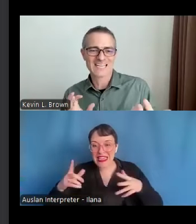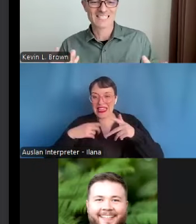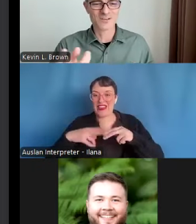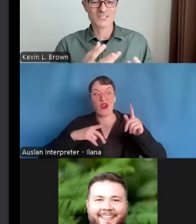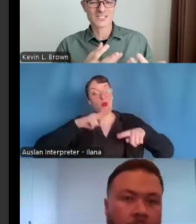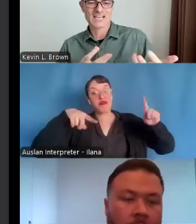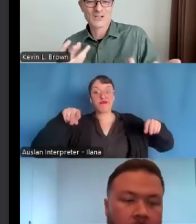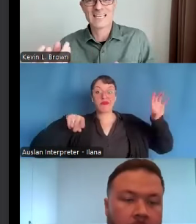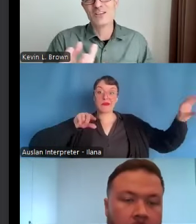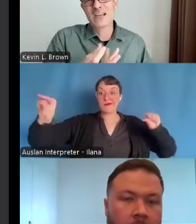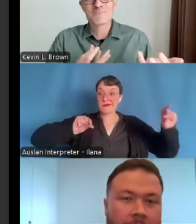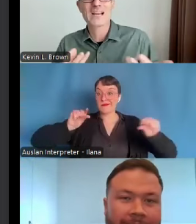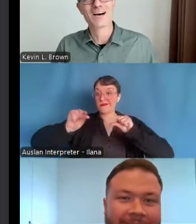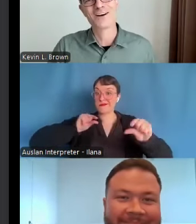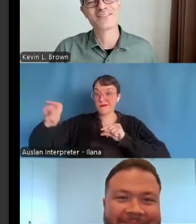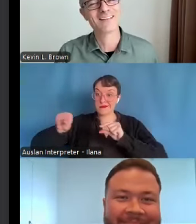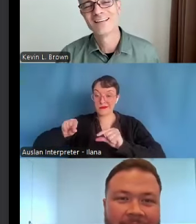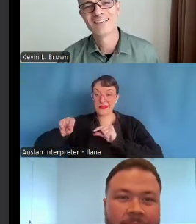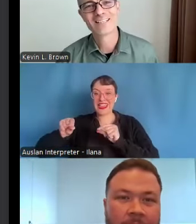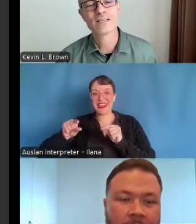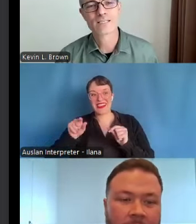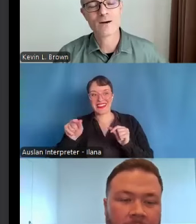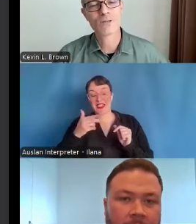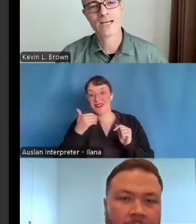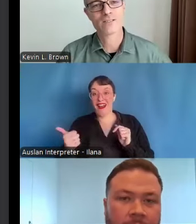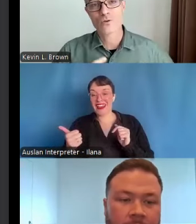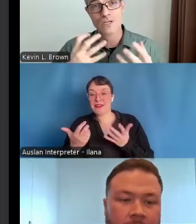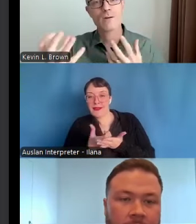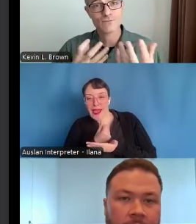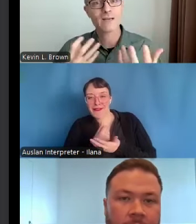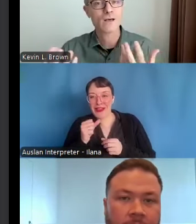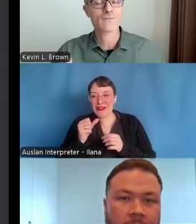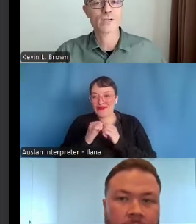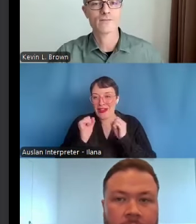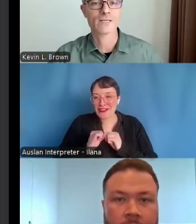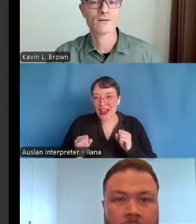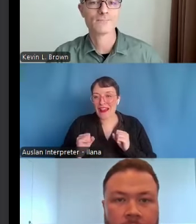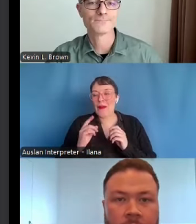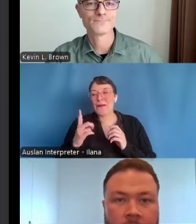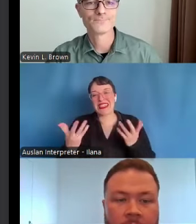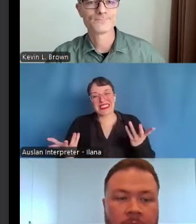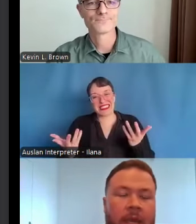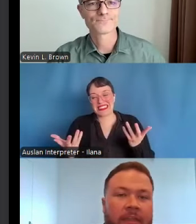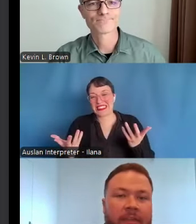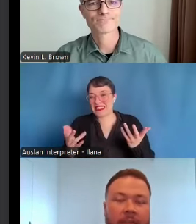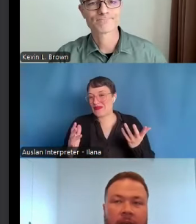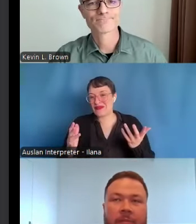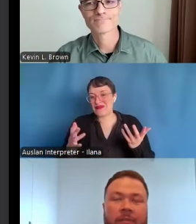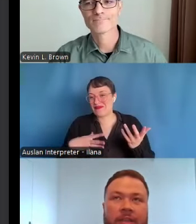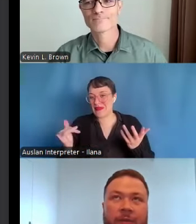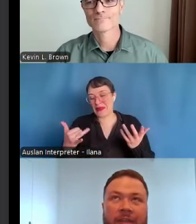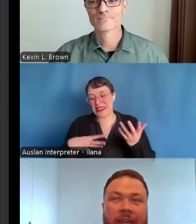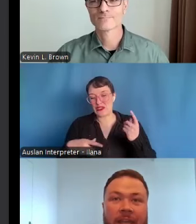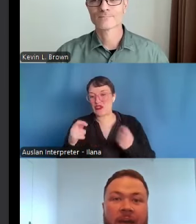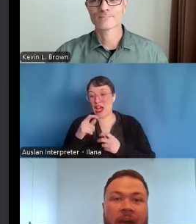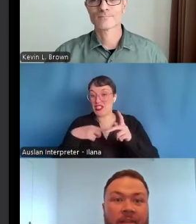like, it's almost like a good thing that you can't break out of, and it's complicated. And so there's going to have to be a lot of trade-offs there. And I think